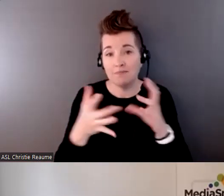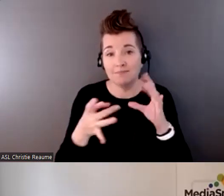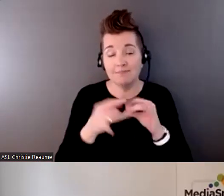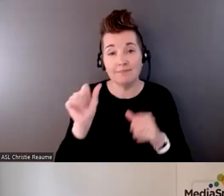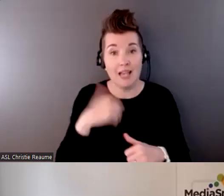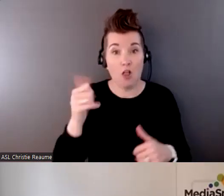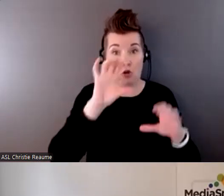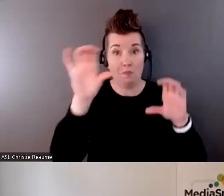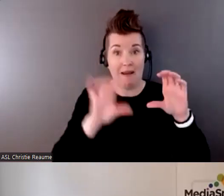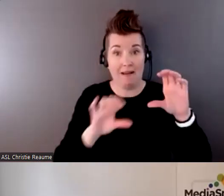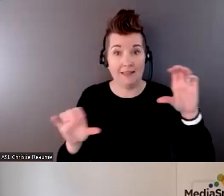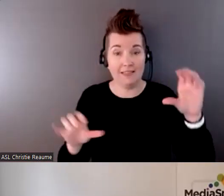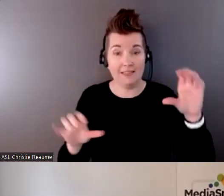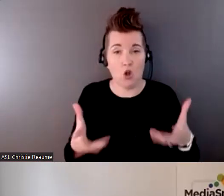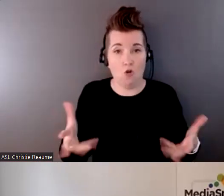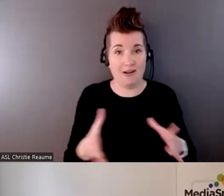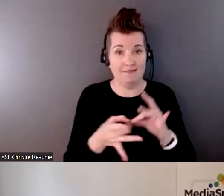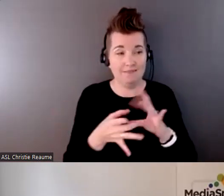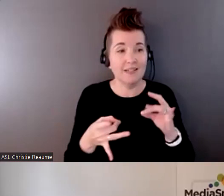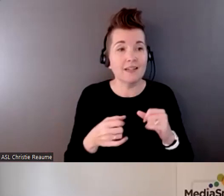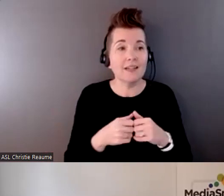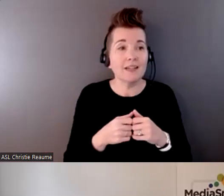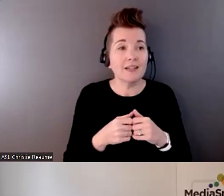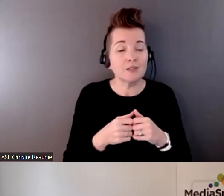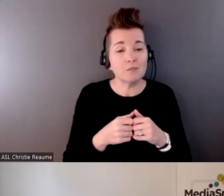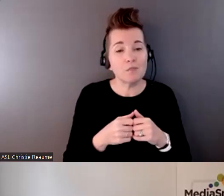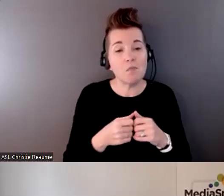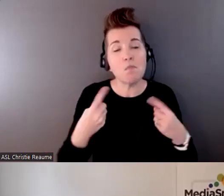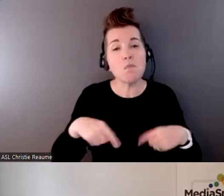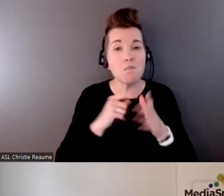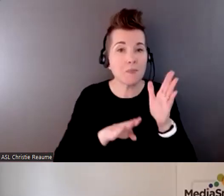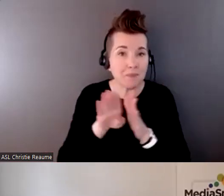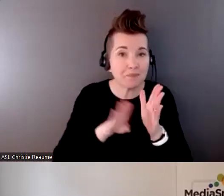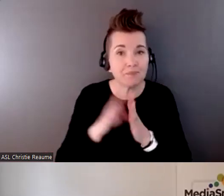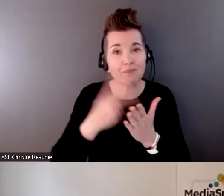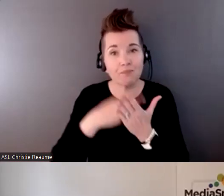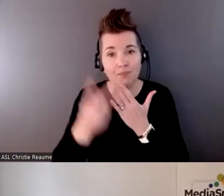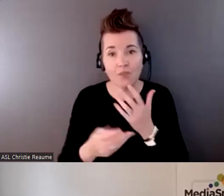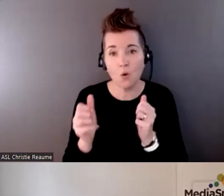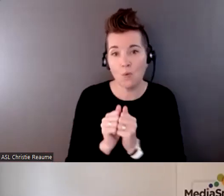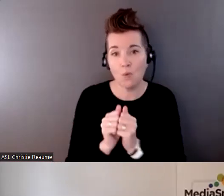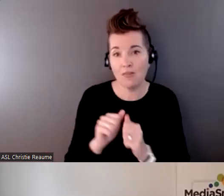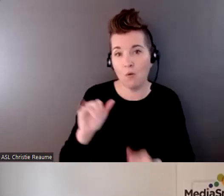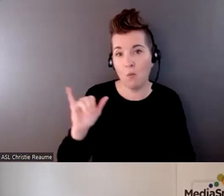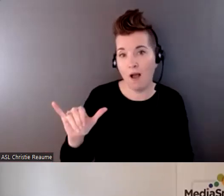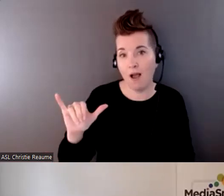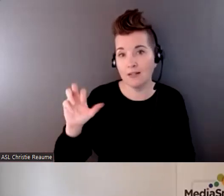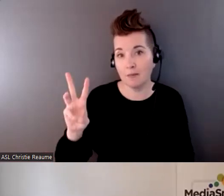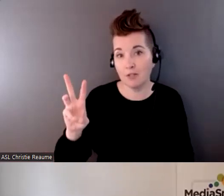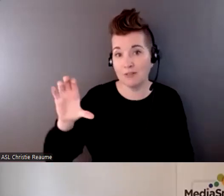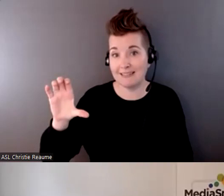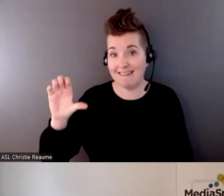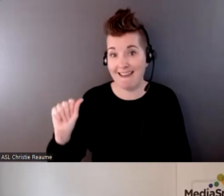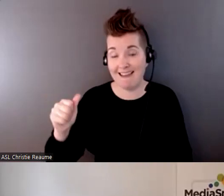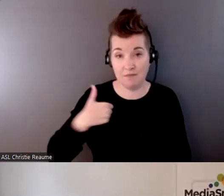that um through that work in the and we did developed that program in partnership with YWCA Canada we also